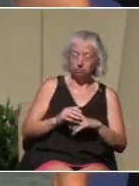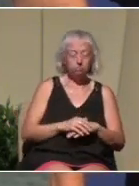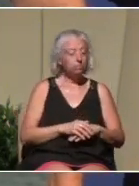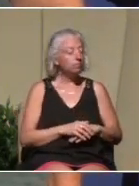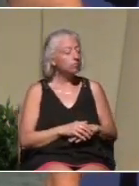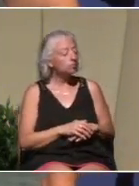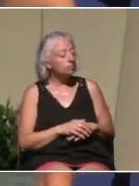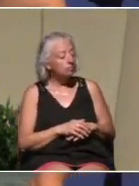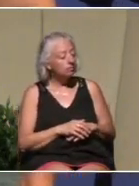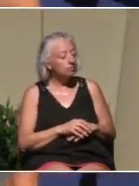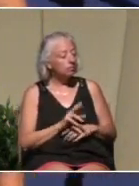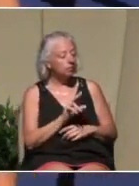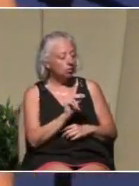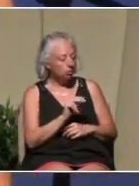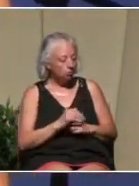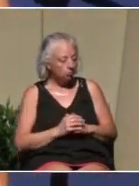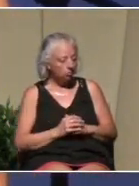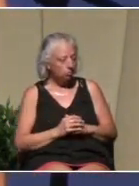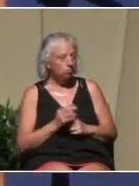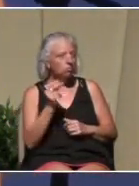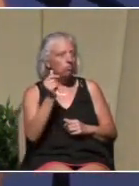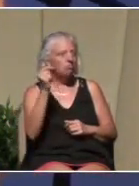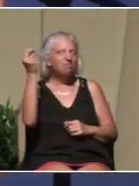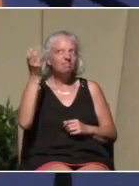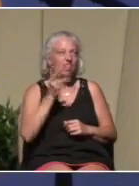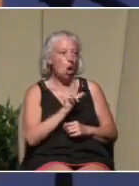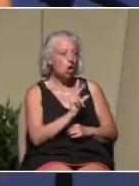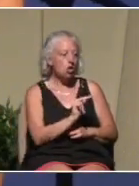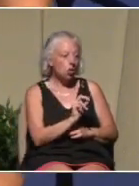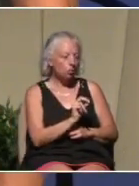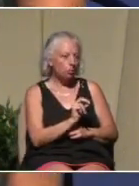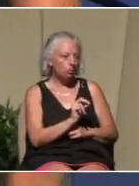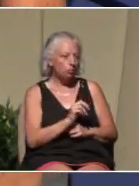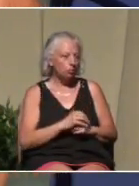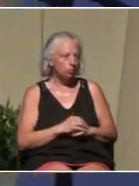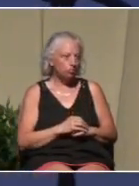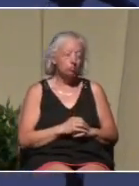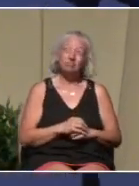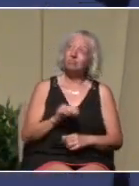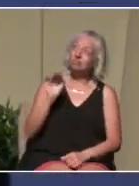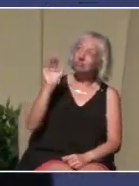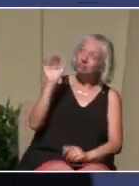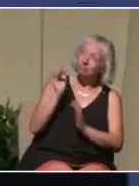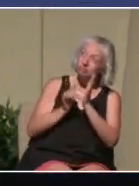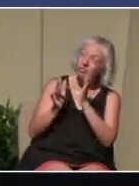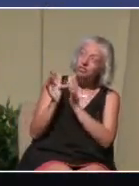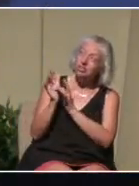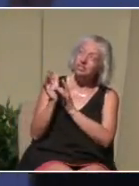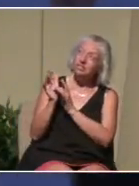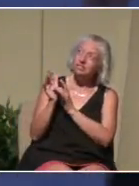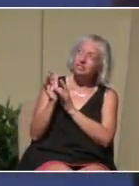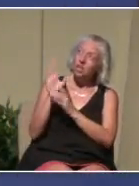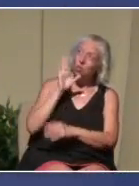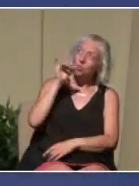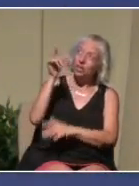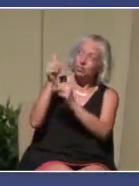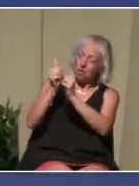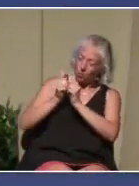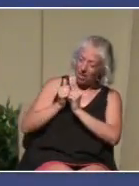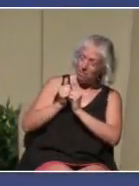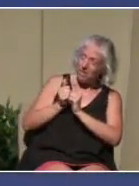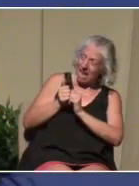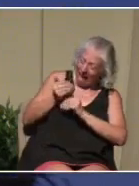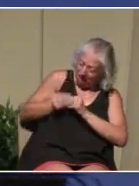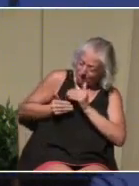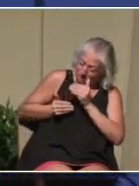said, "No," instantly. And then she said, "Jesus, will you be with me every step